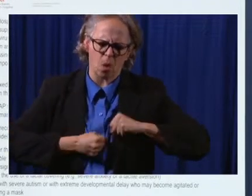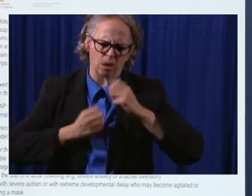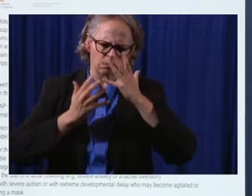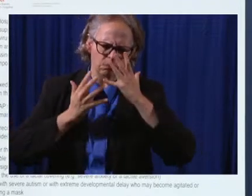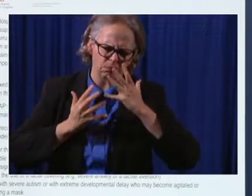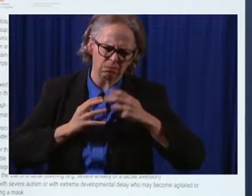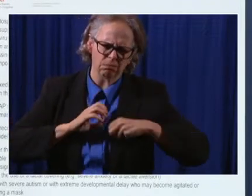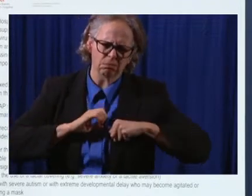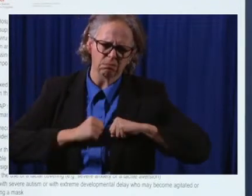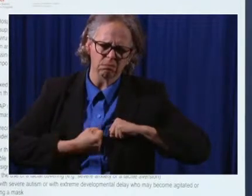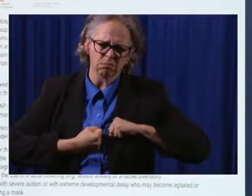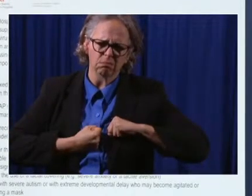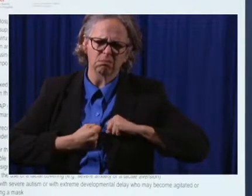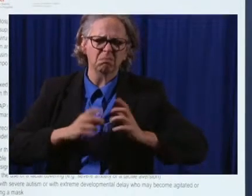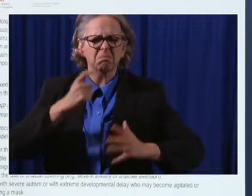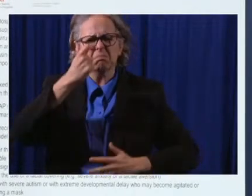that.